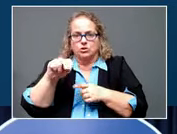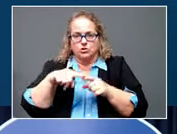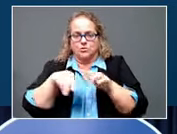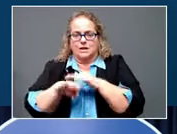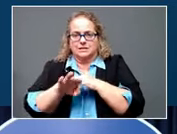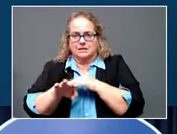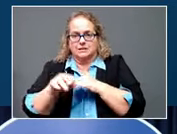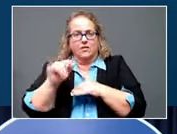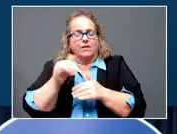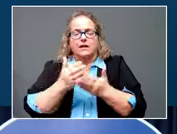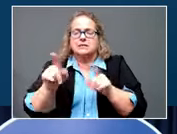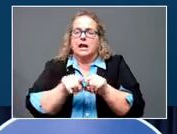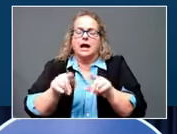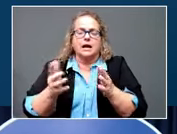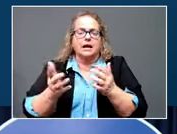like